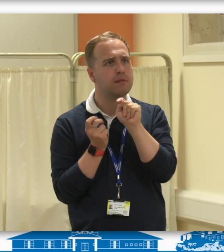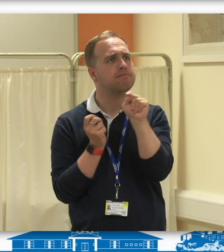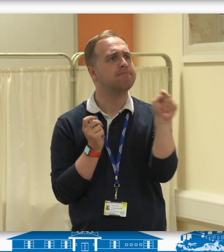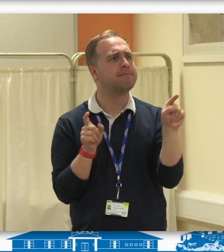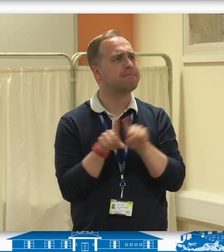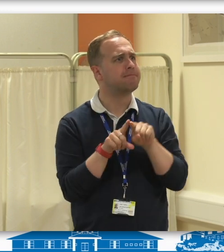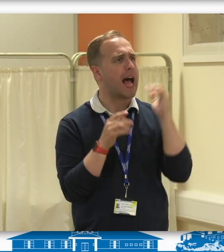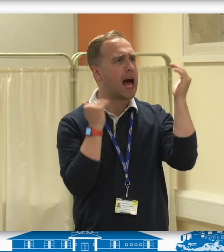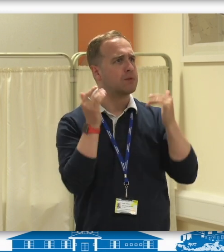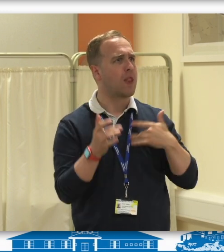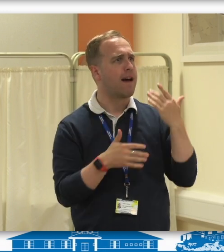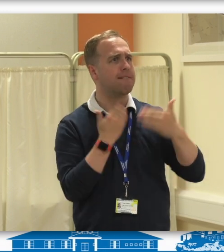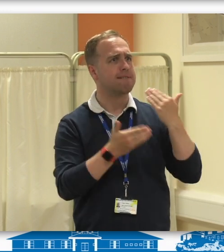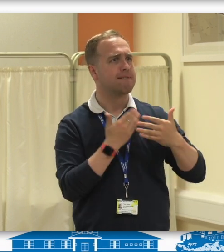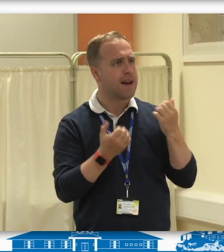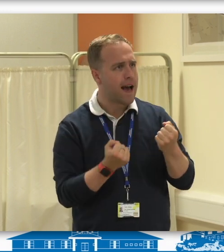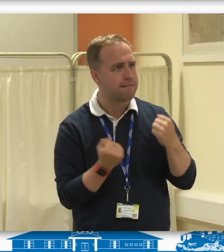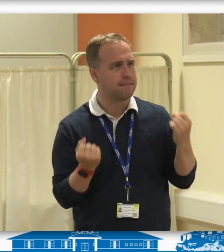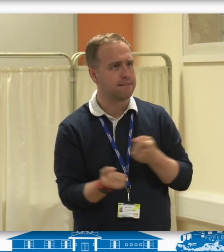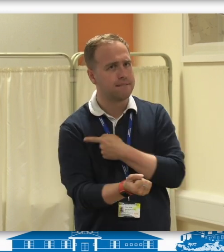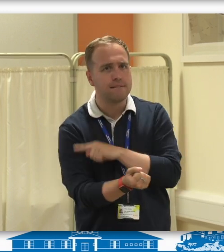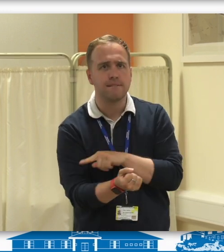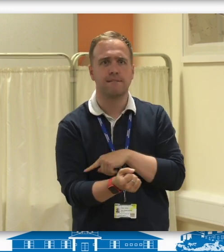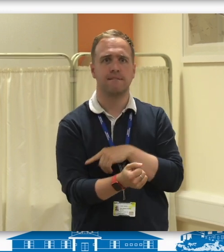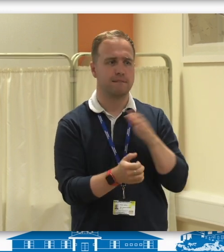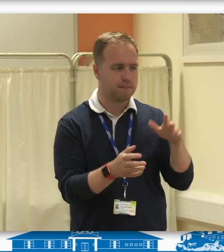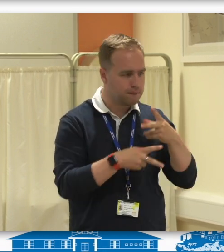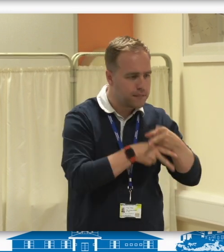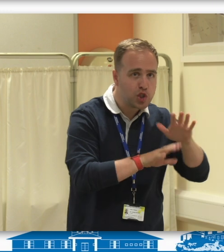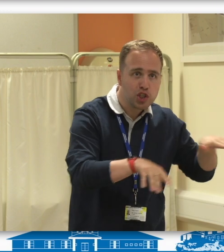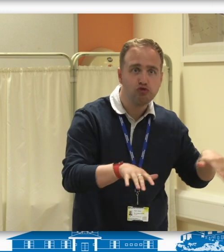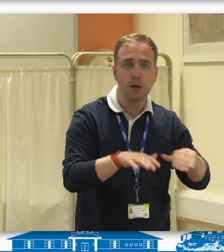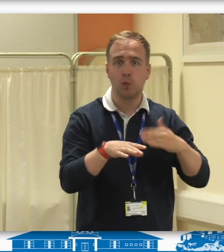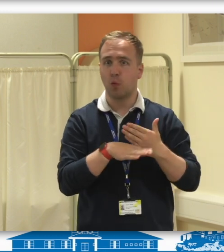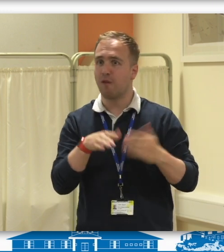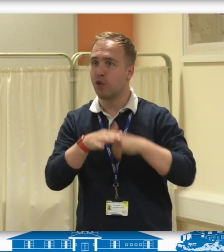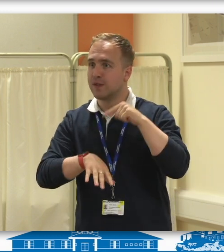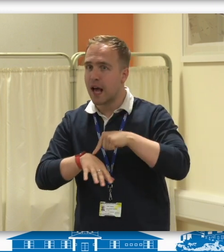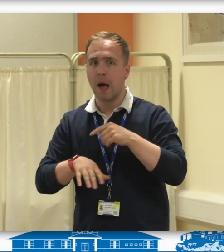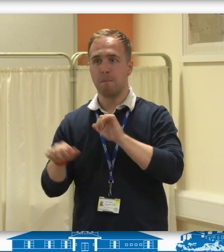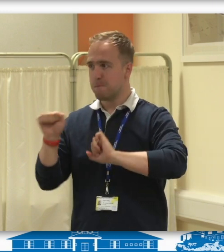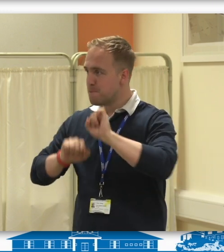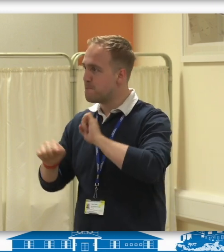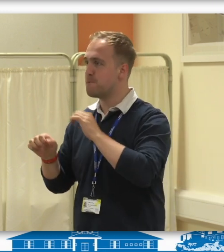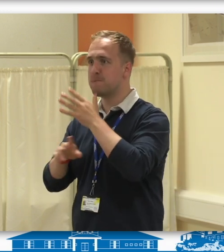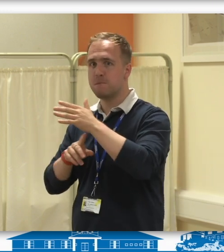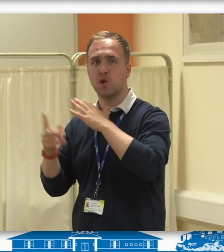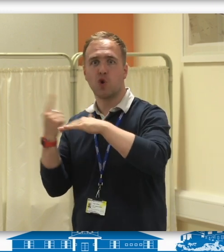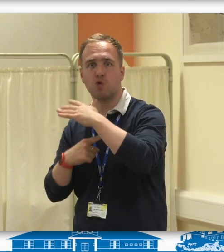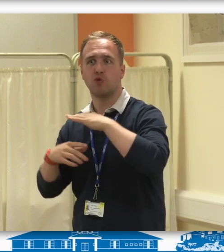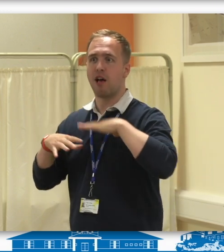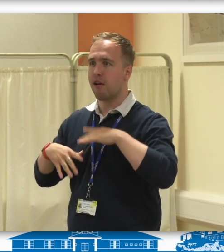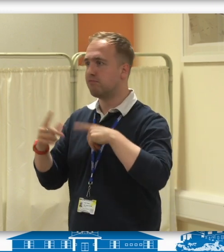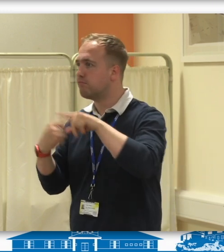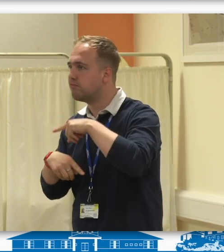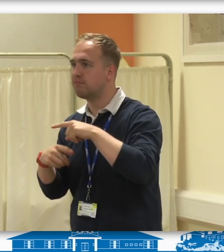adult, how they had the energy to work full time, raise children, stay on top of their homes, socialise, exercise and